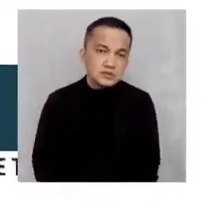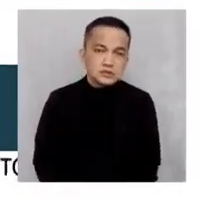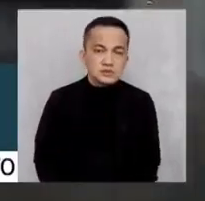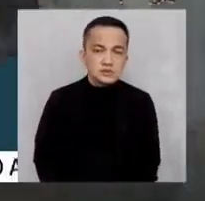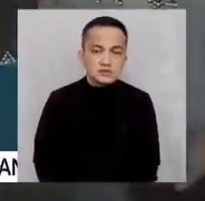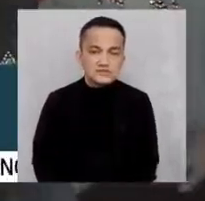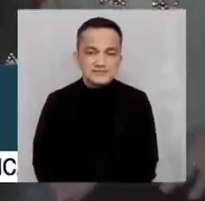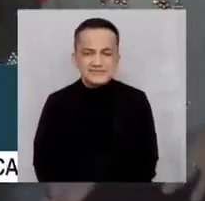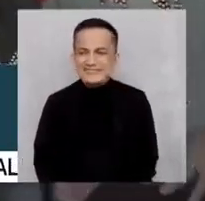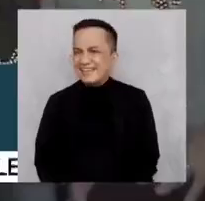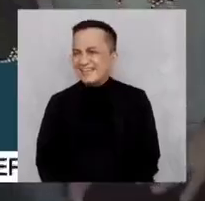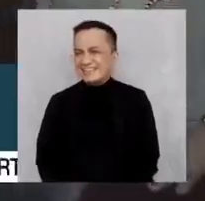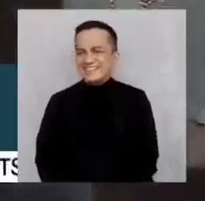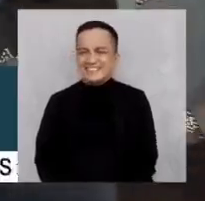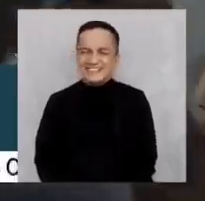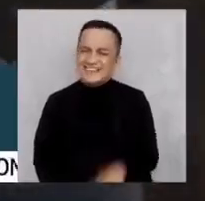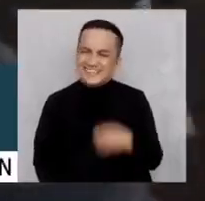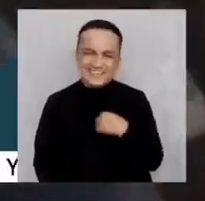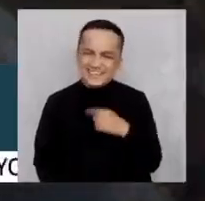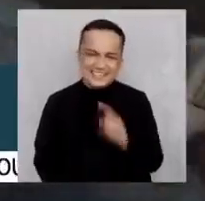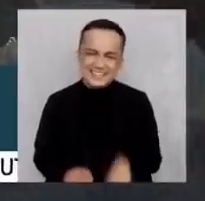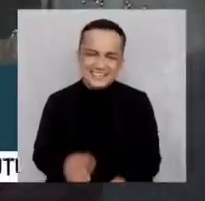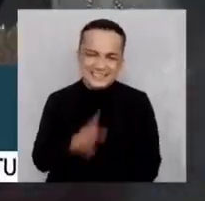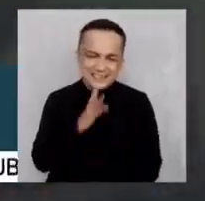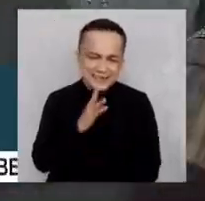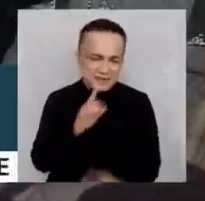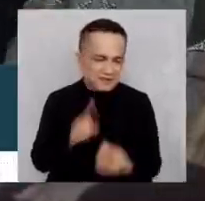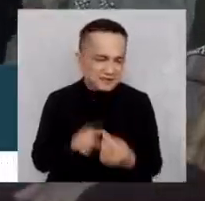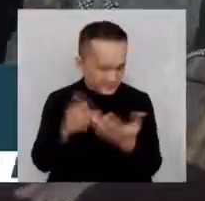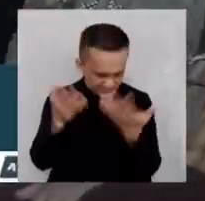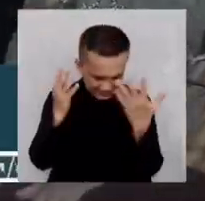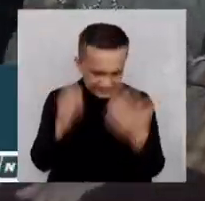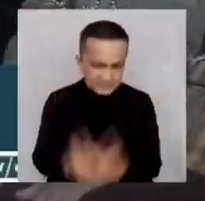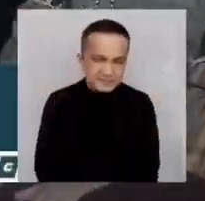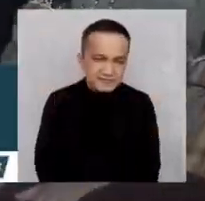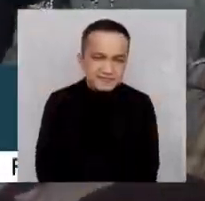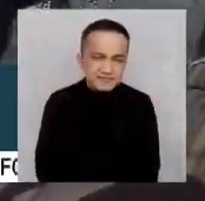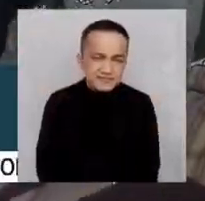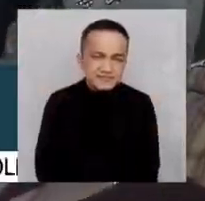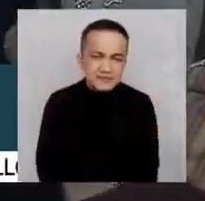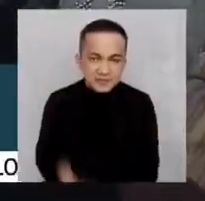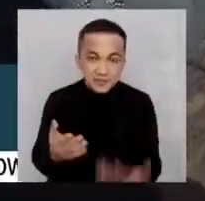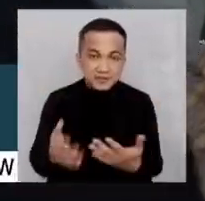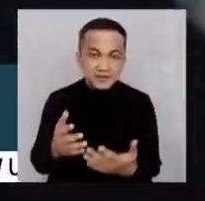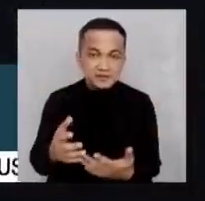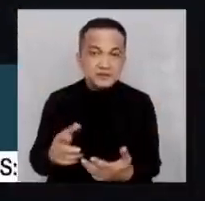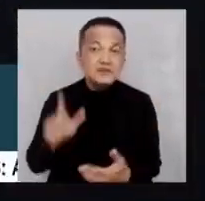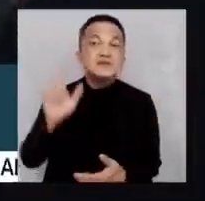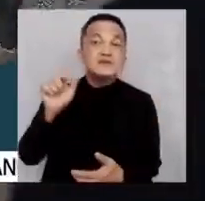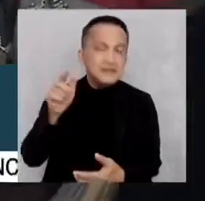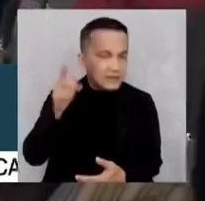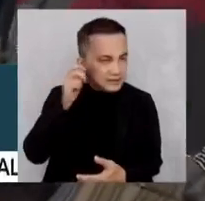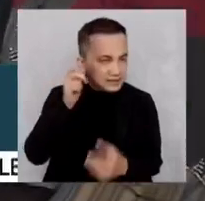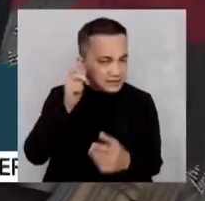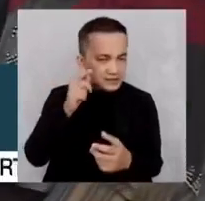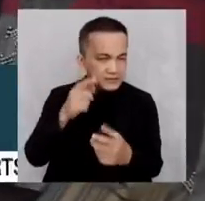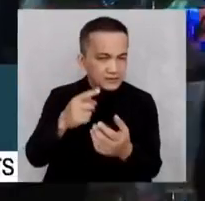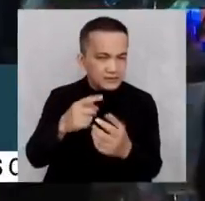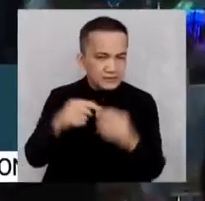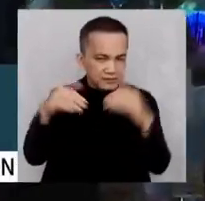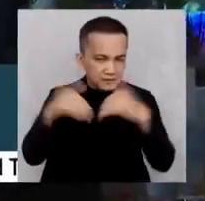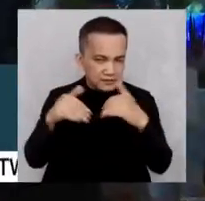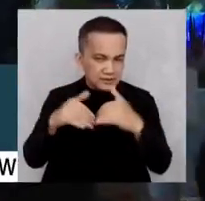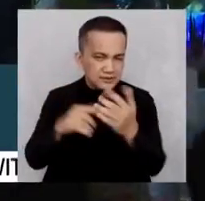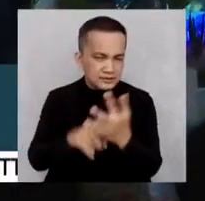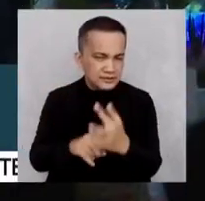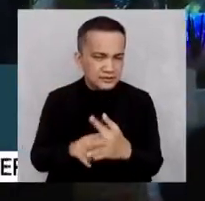I can't speak for my colleagues, but maybe we will hear more about it when the session starts, because at the moment we're